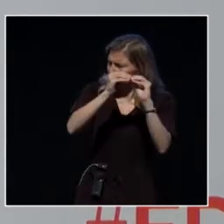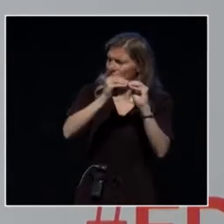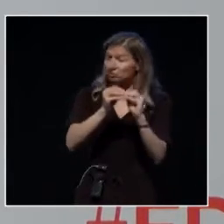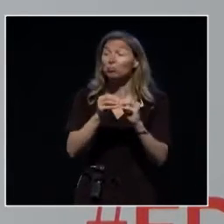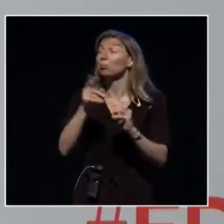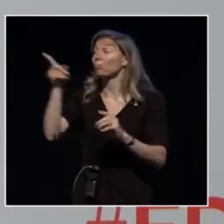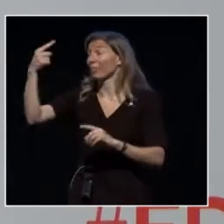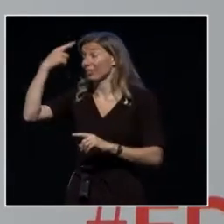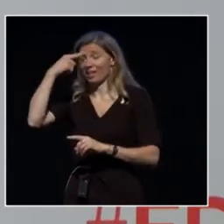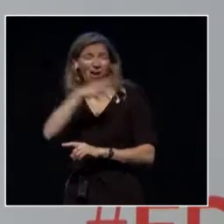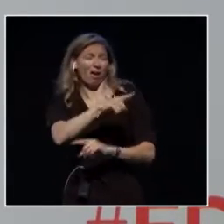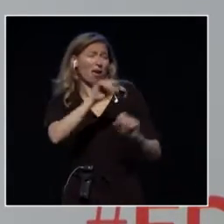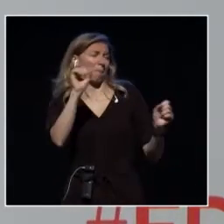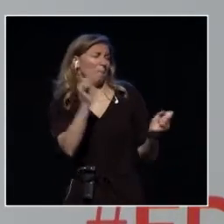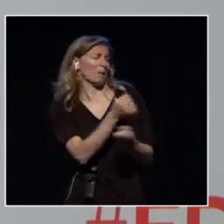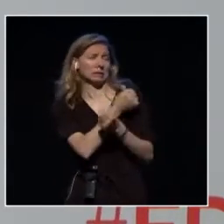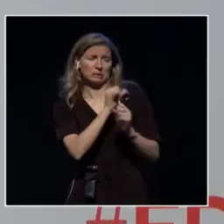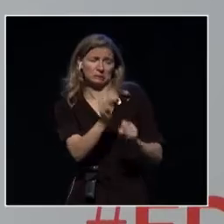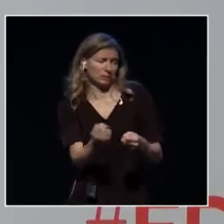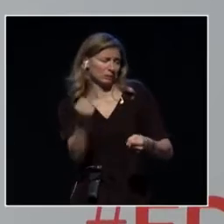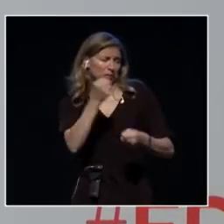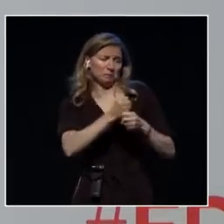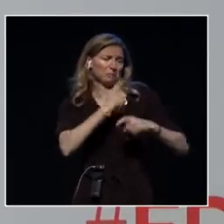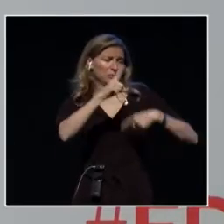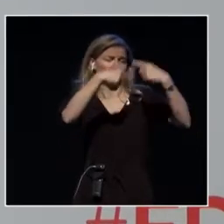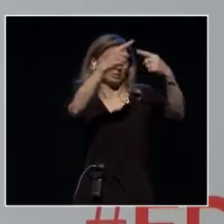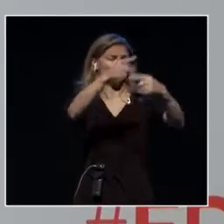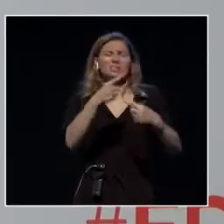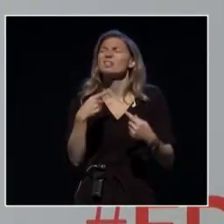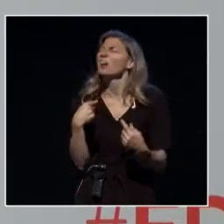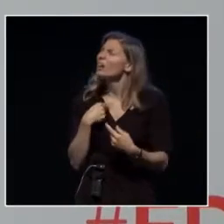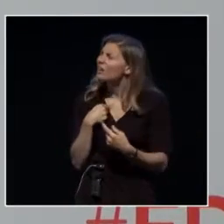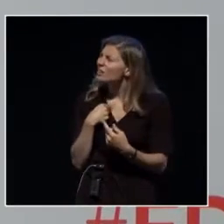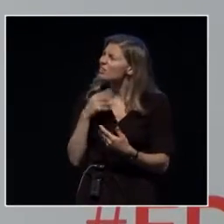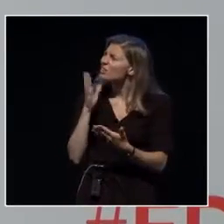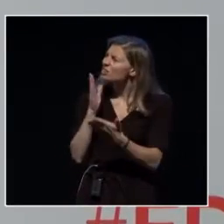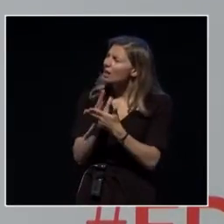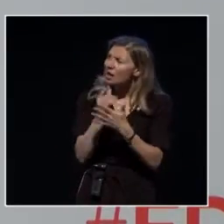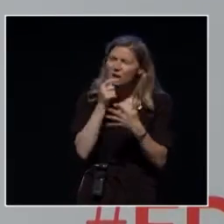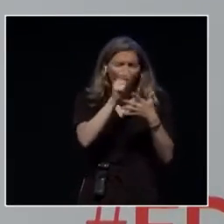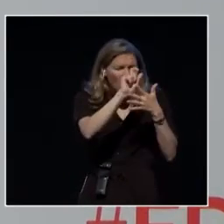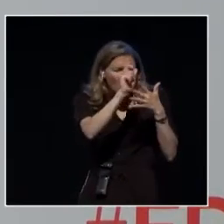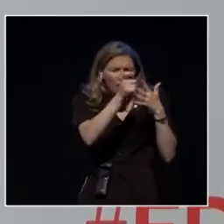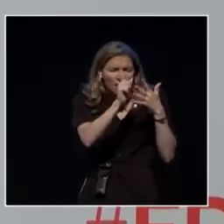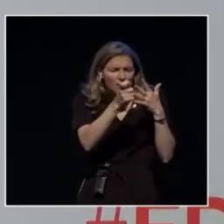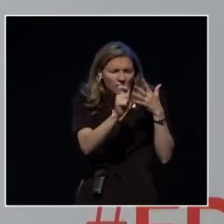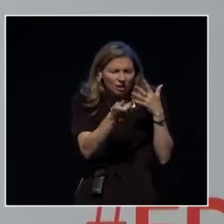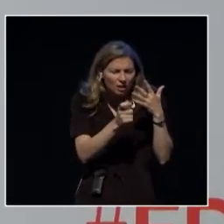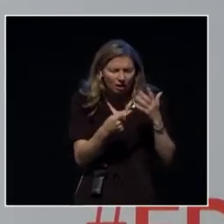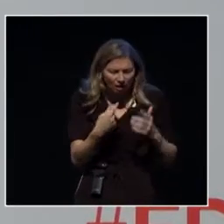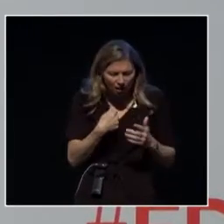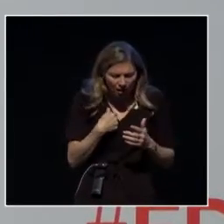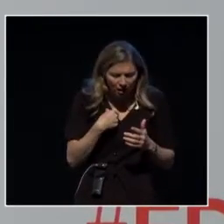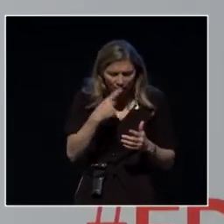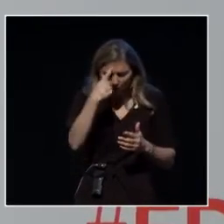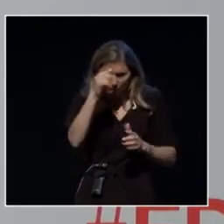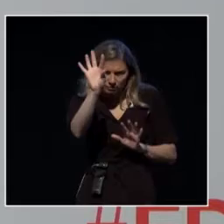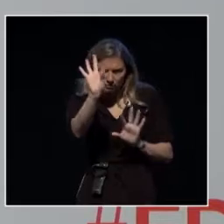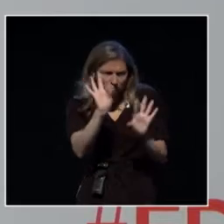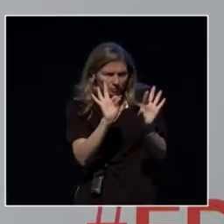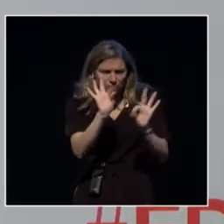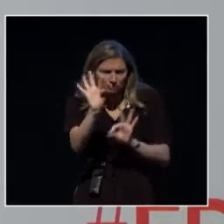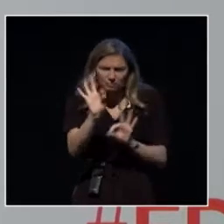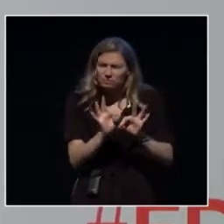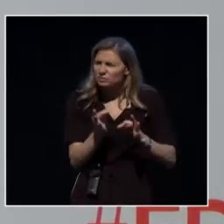But what are the elements that you put into it? I try to think about it. What is the element that goes into that thing? And I come up with the kind